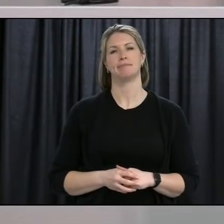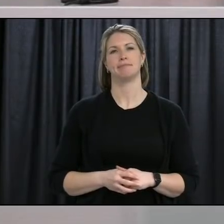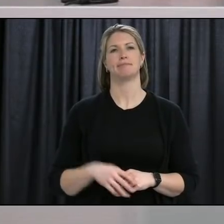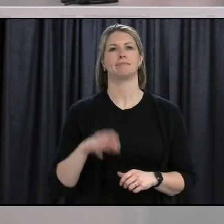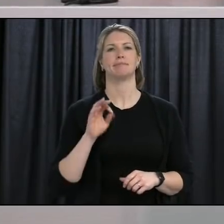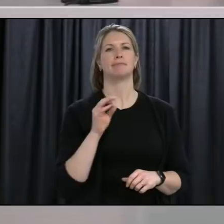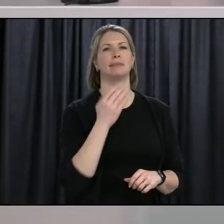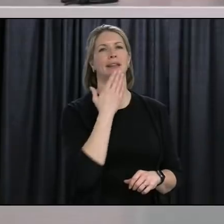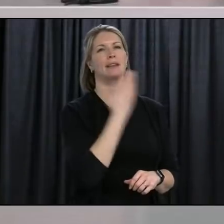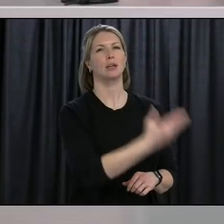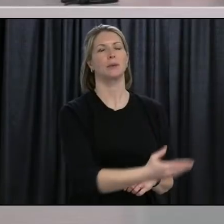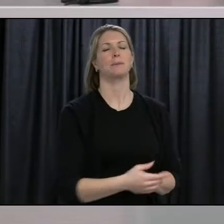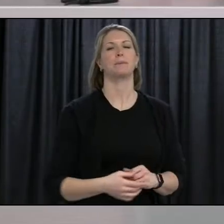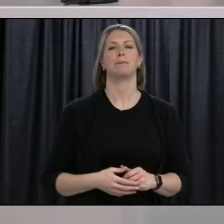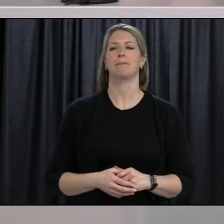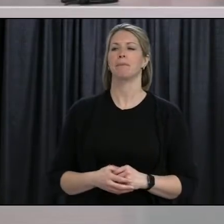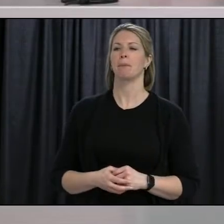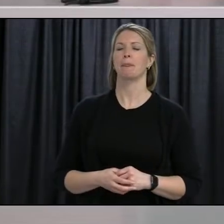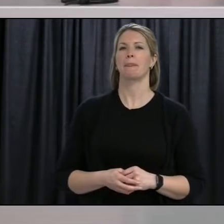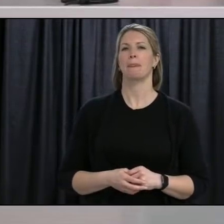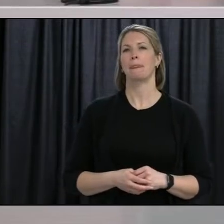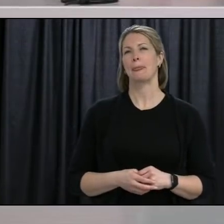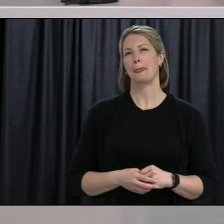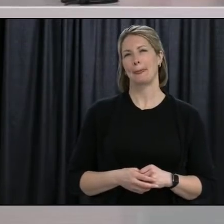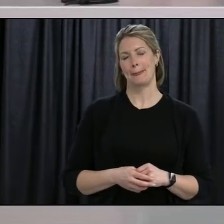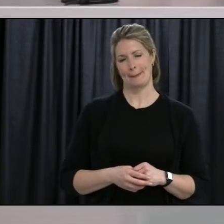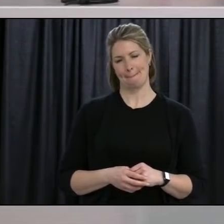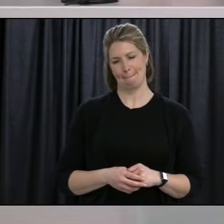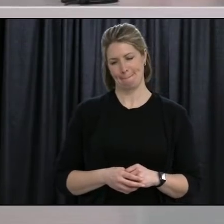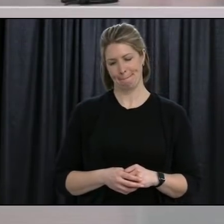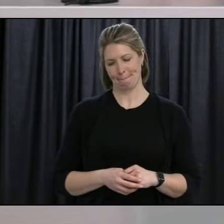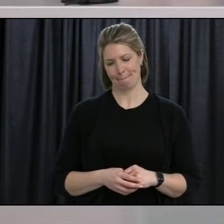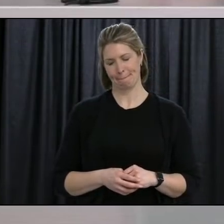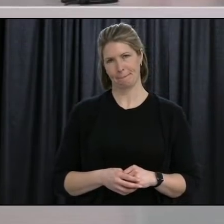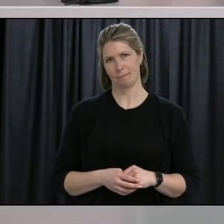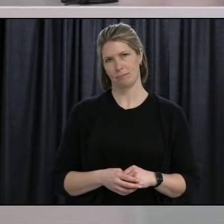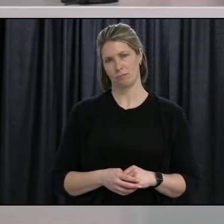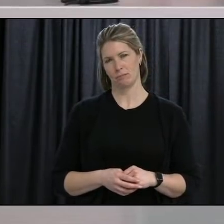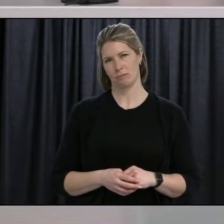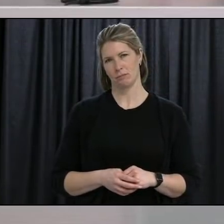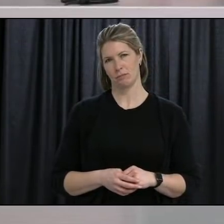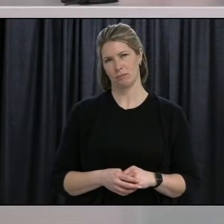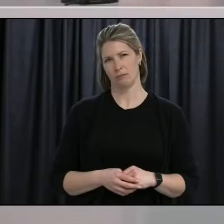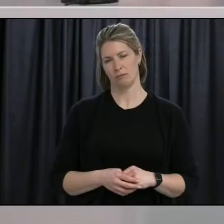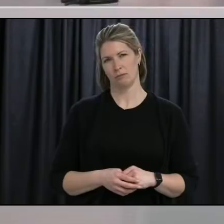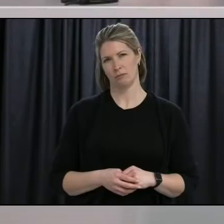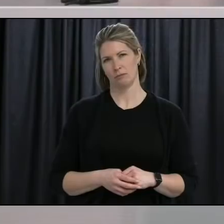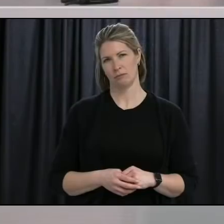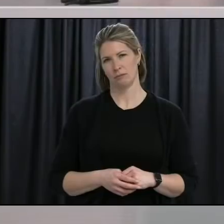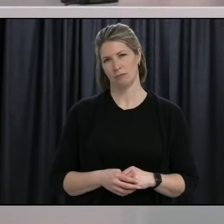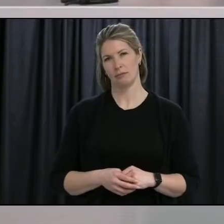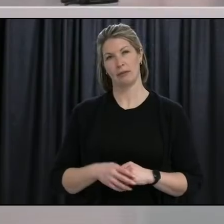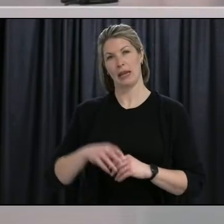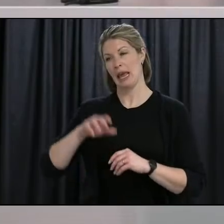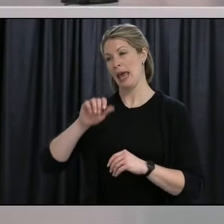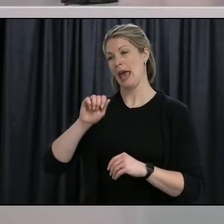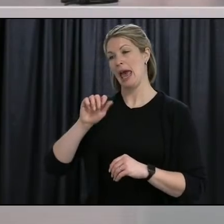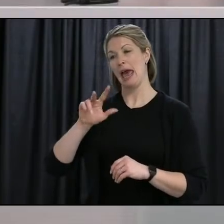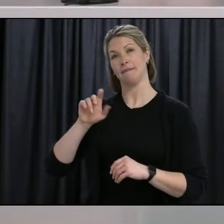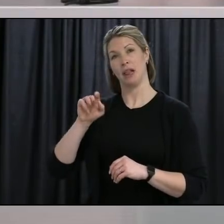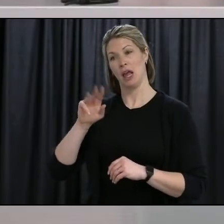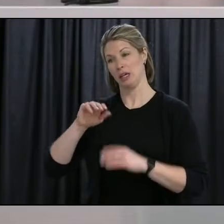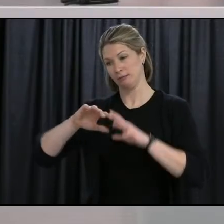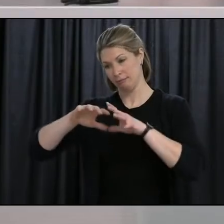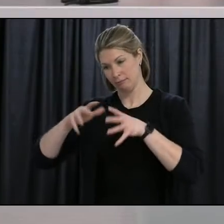Thank you. And my last question, I think you've addressed this somewhat, but people off the Avalon who are rotational workers say that